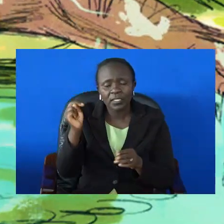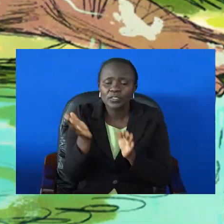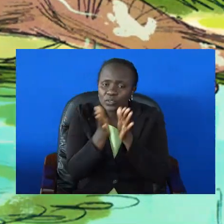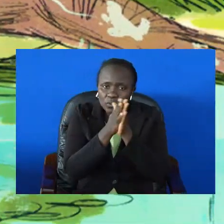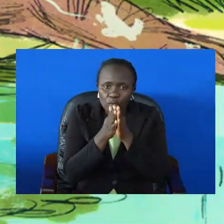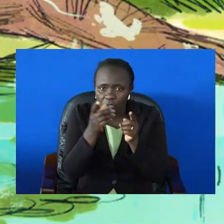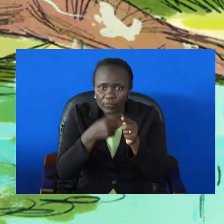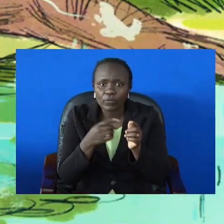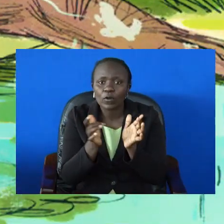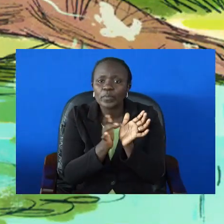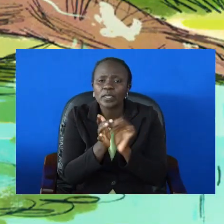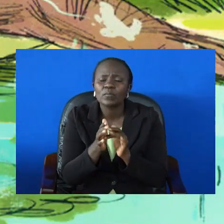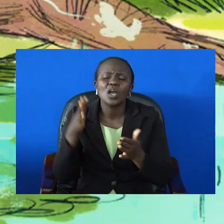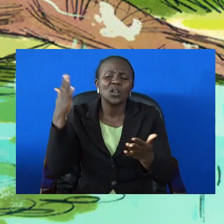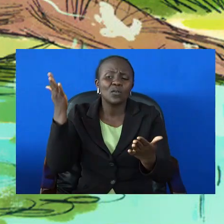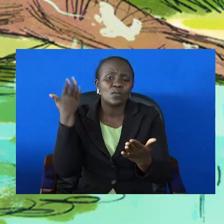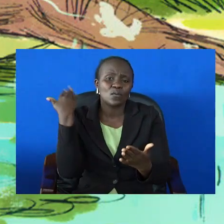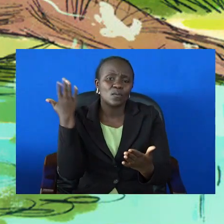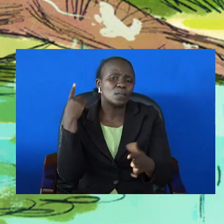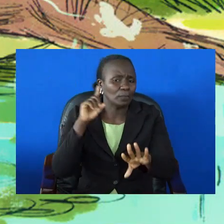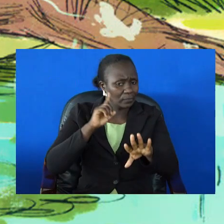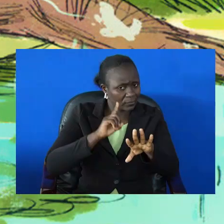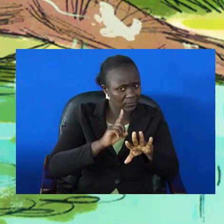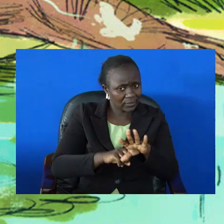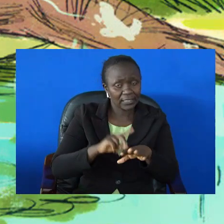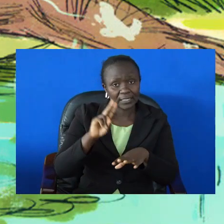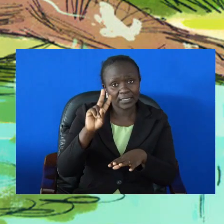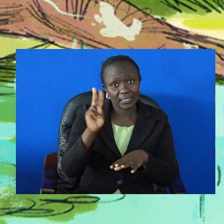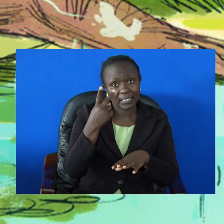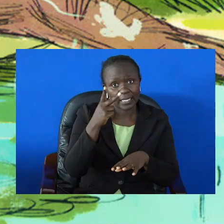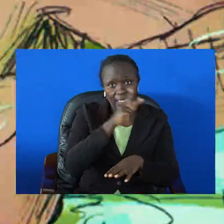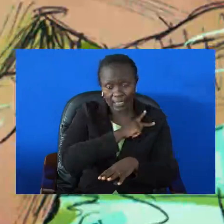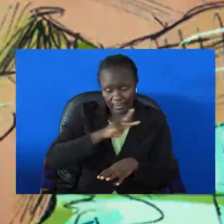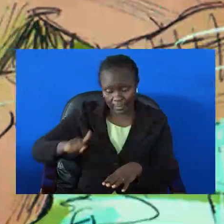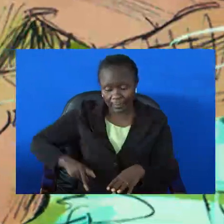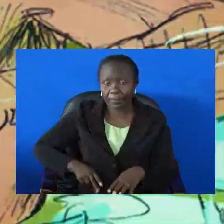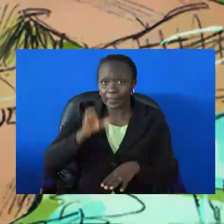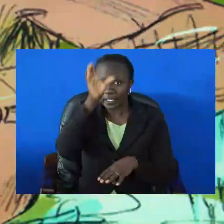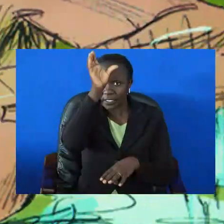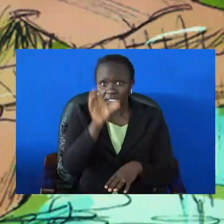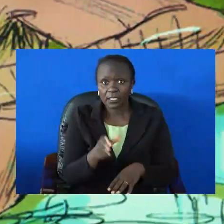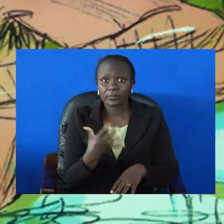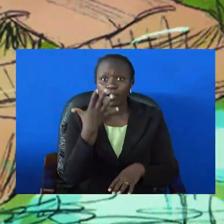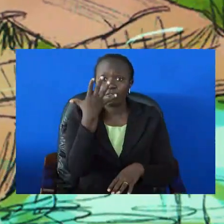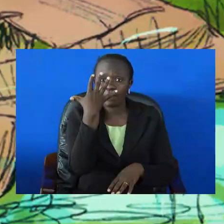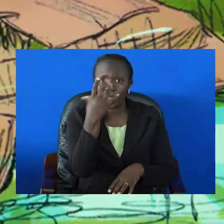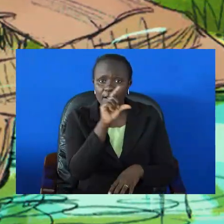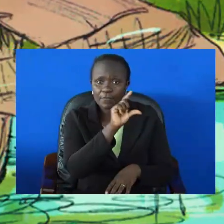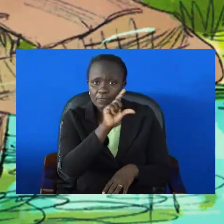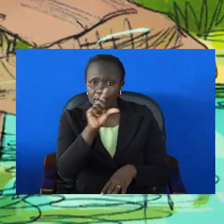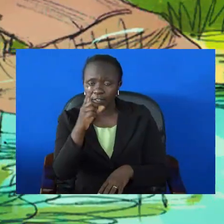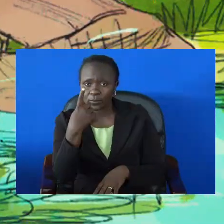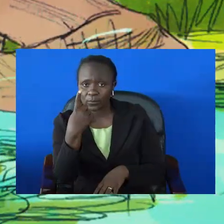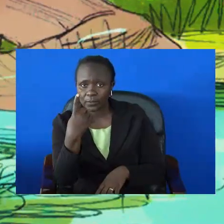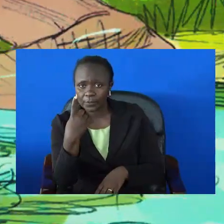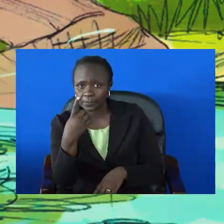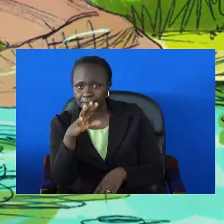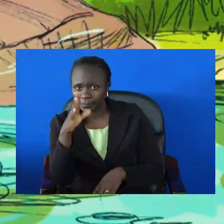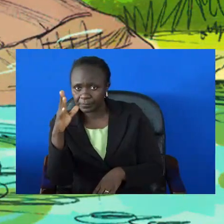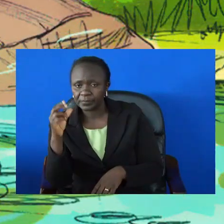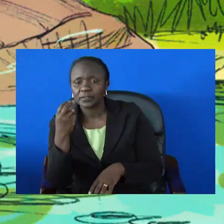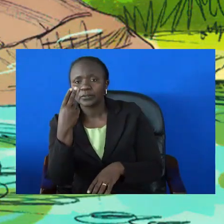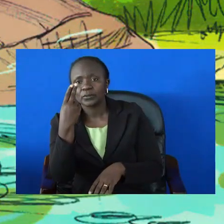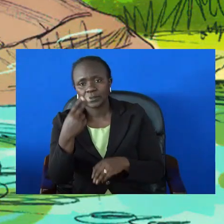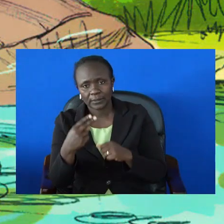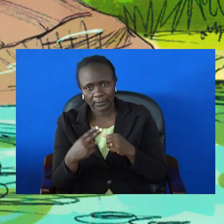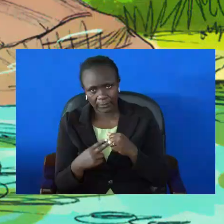that happened a long, long time ago. 2 Kings chapter 5, verse